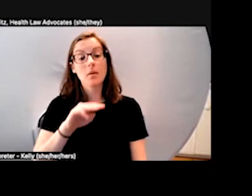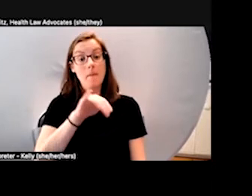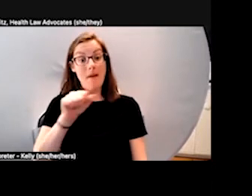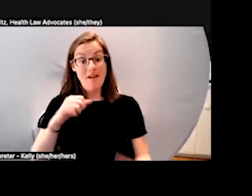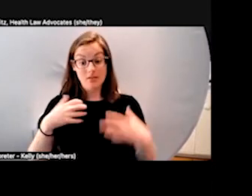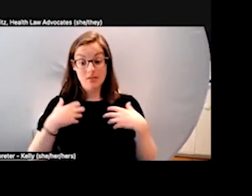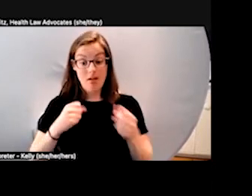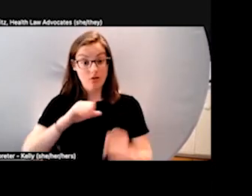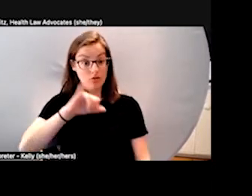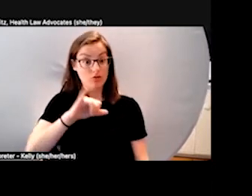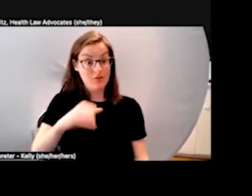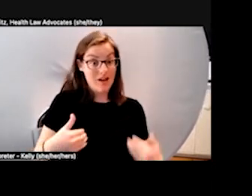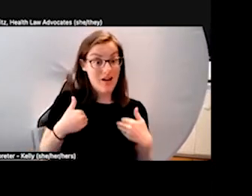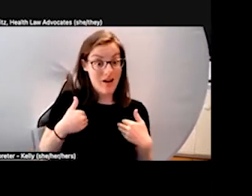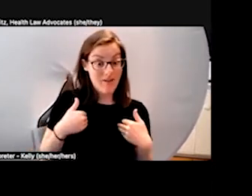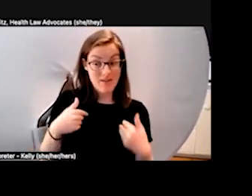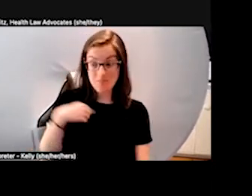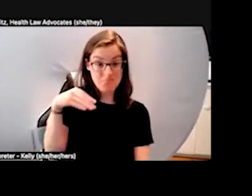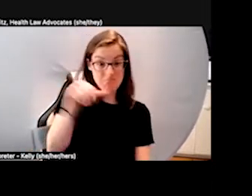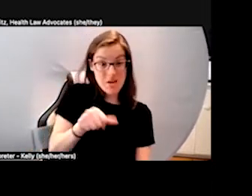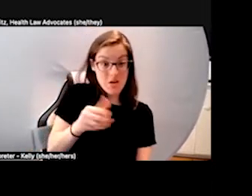which range from $1 to